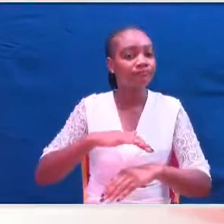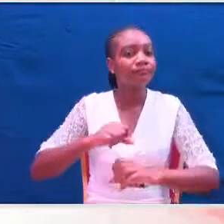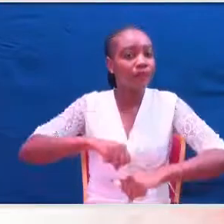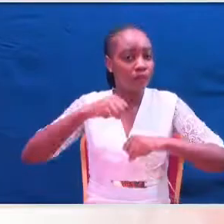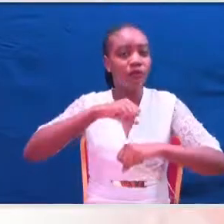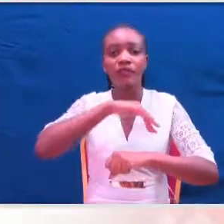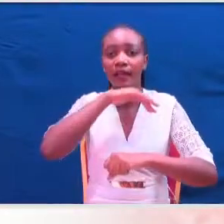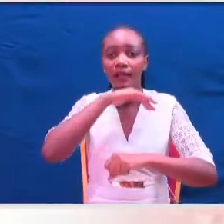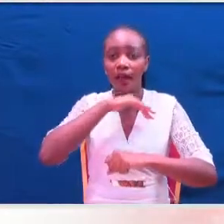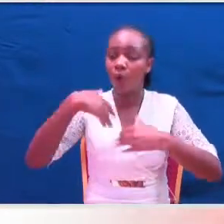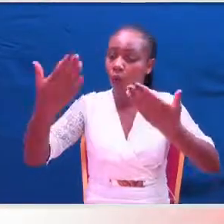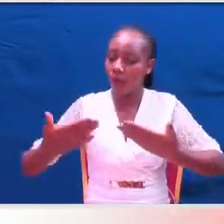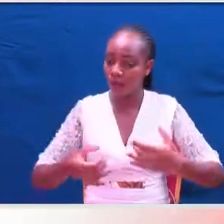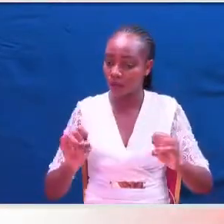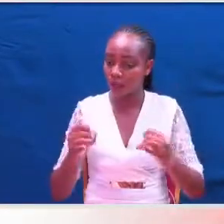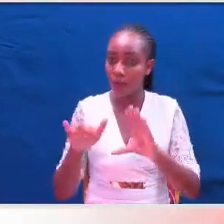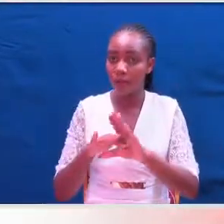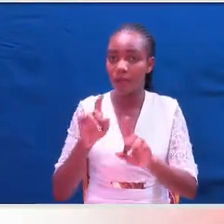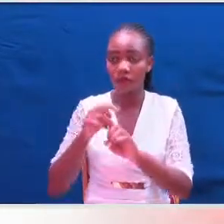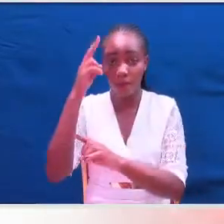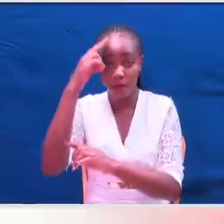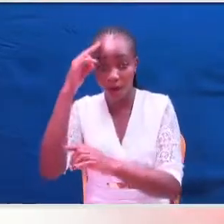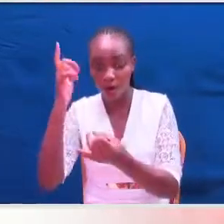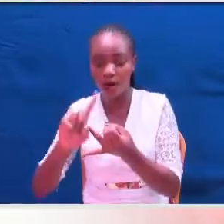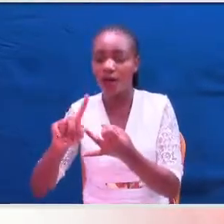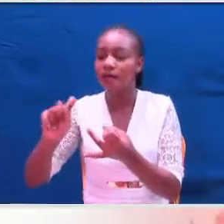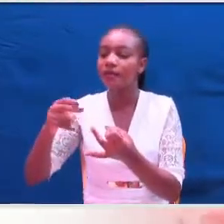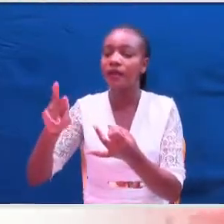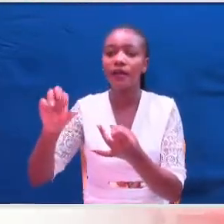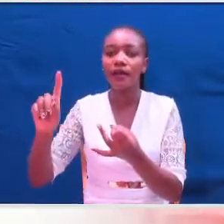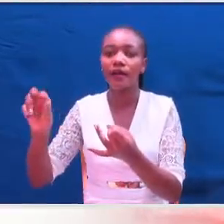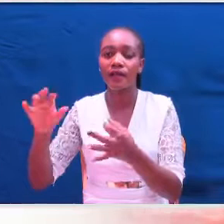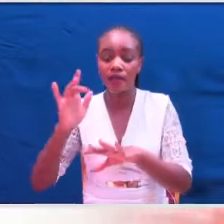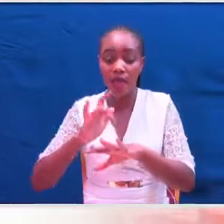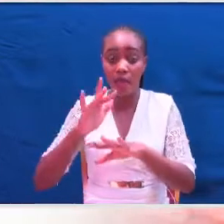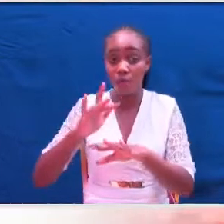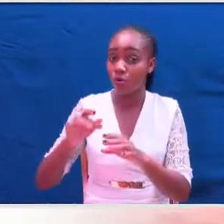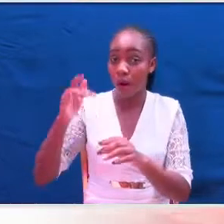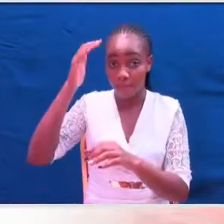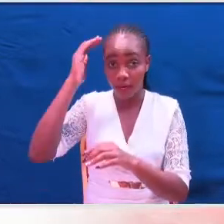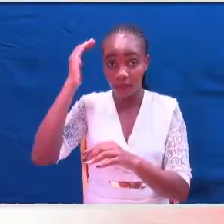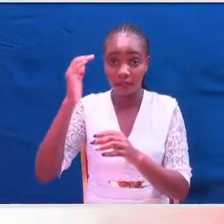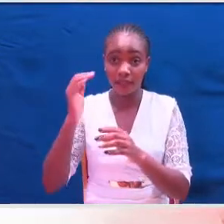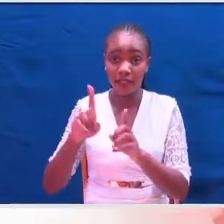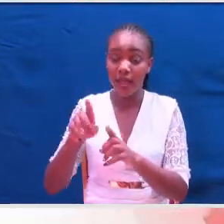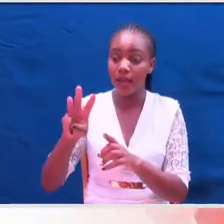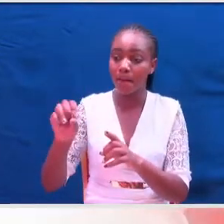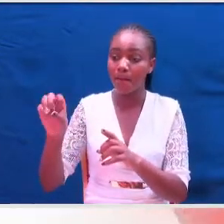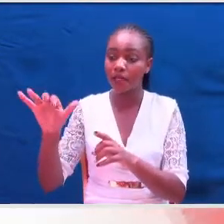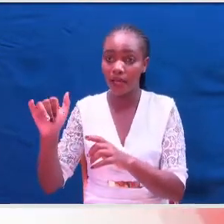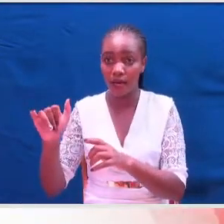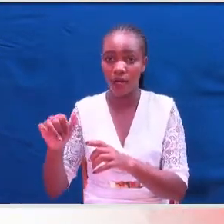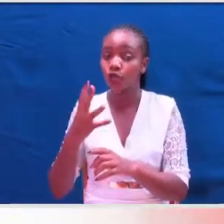welcomed defectors and new members from Narok, Tharaka Nithi, Embu, Marsabit and Mandera counties to the